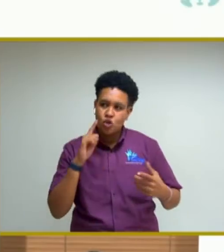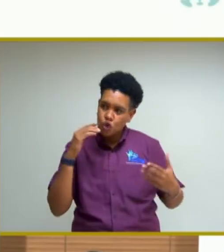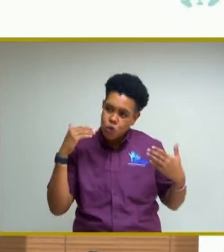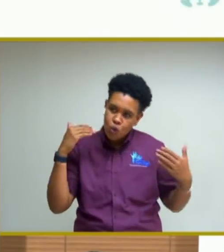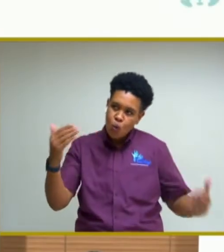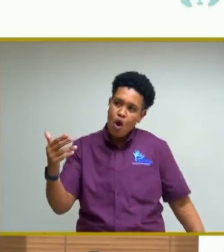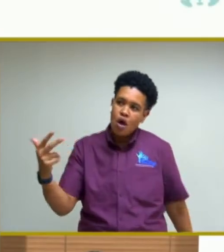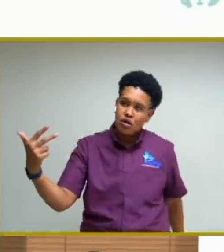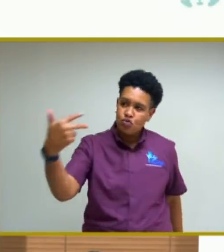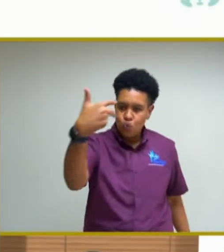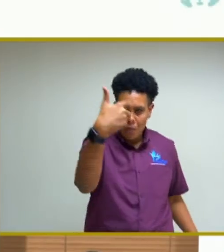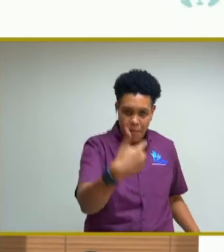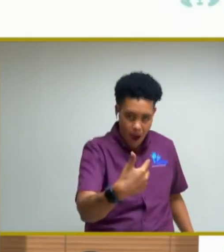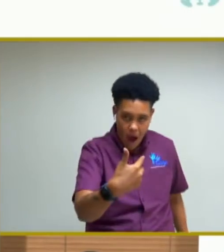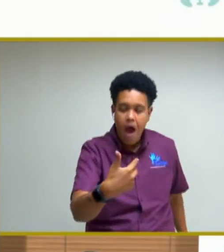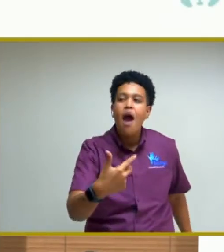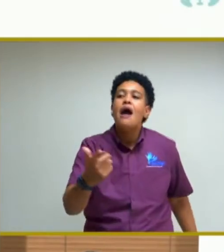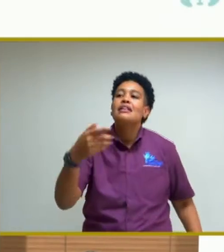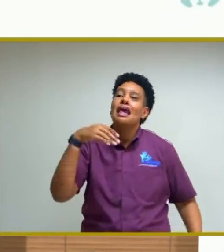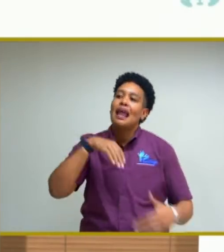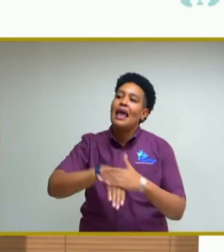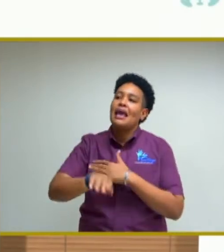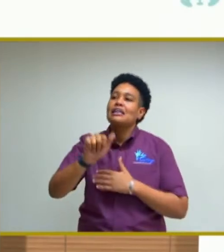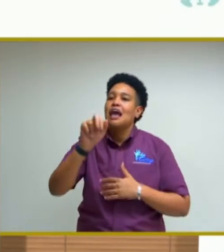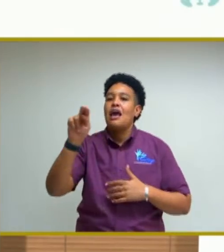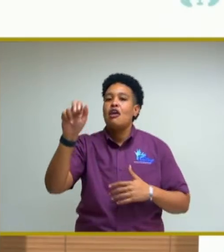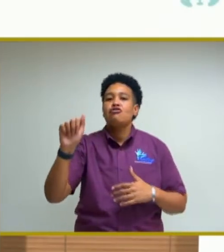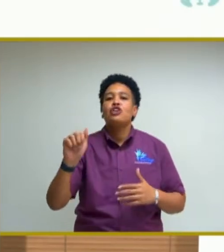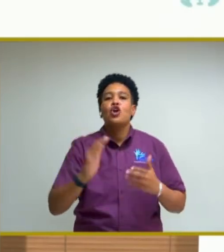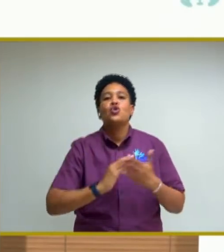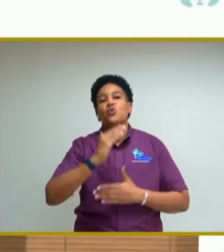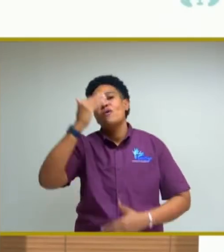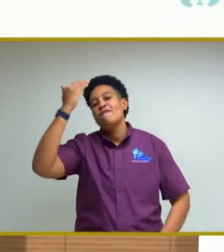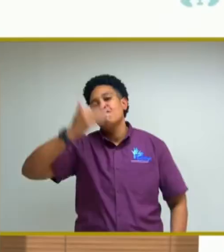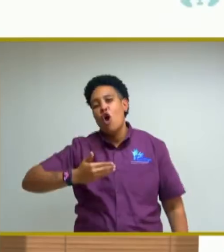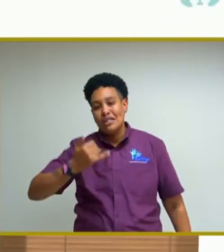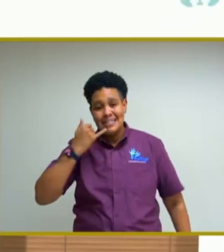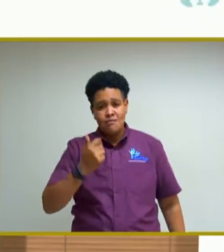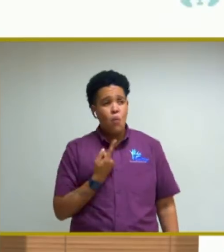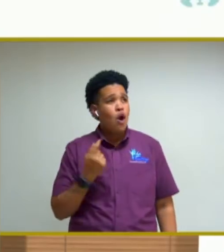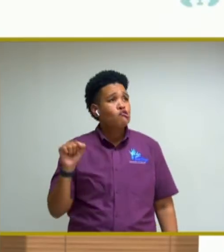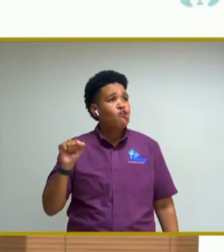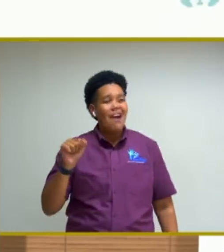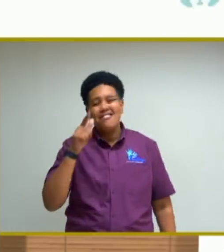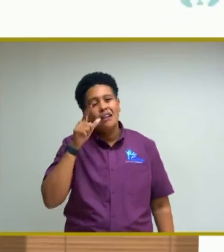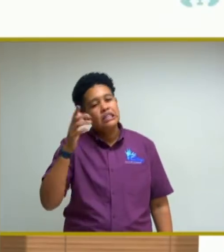to parking and then enter the arena through the front.